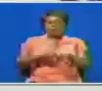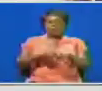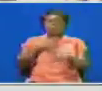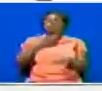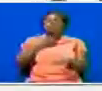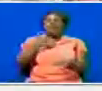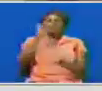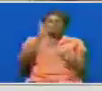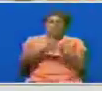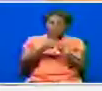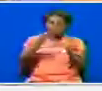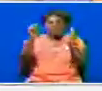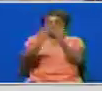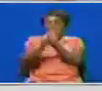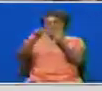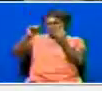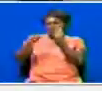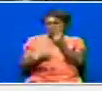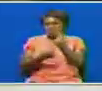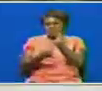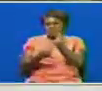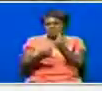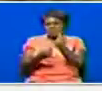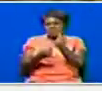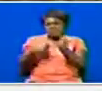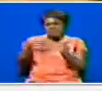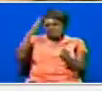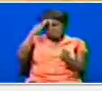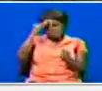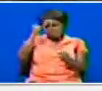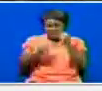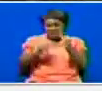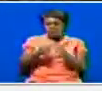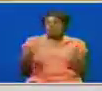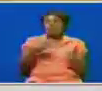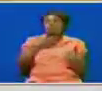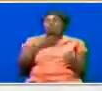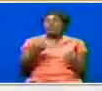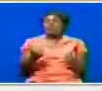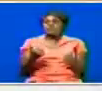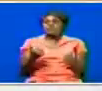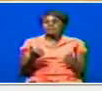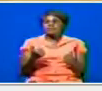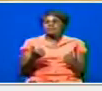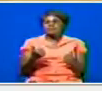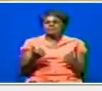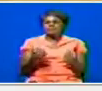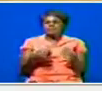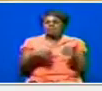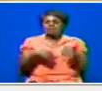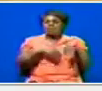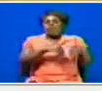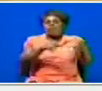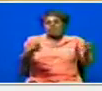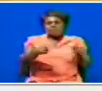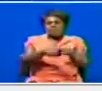nataka nikimbia 10,000 nishikie Fibia. Unajua wamekimbia mzuri. Sasa mimi nataka nifuate hawa Steve